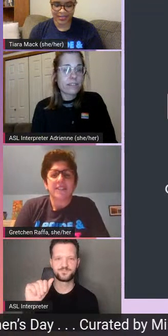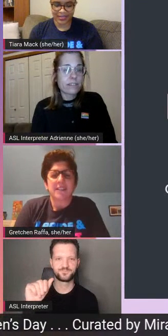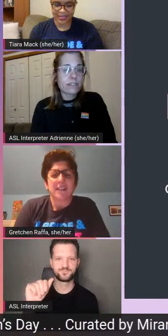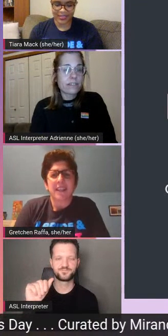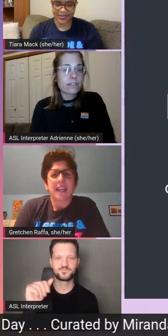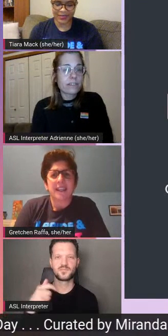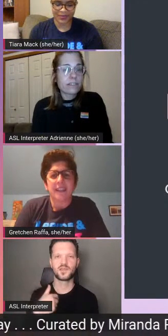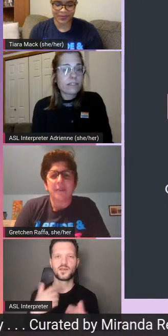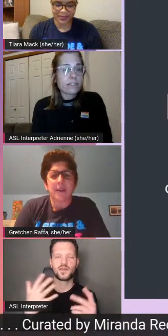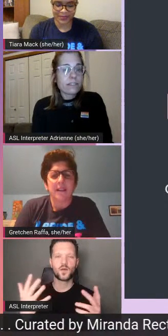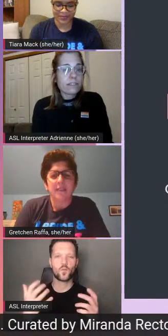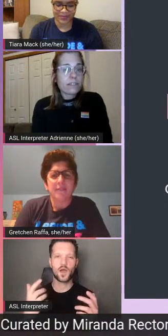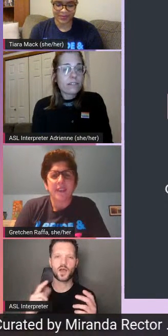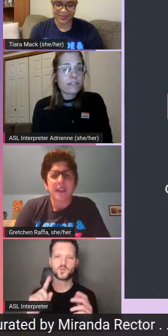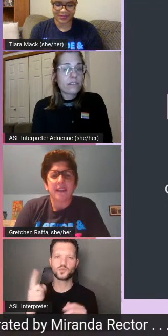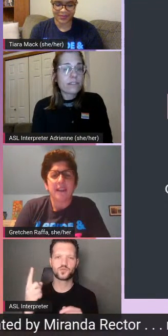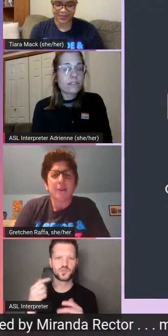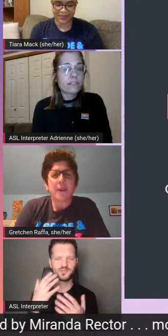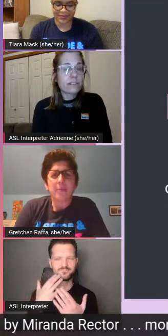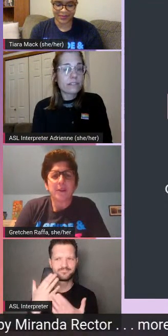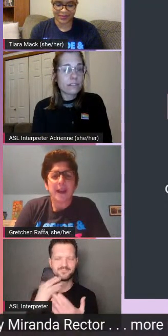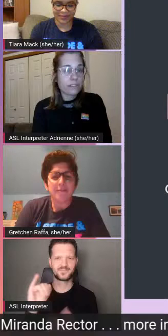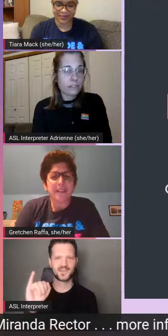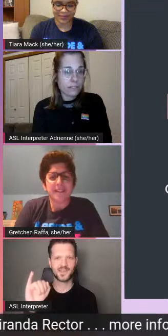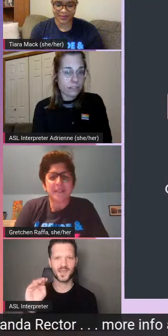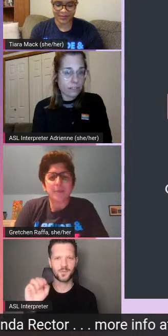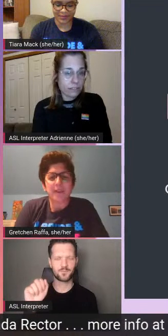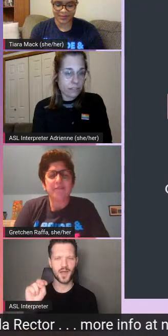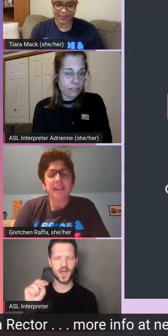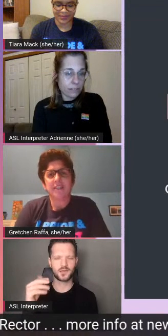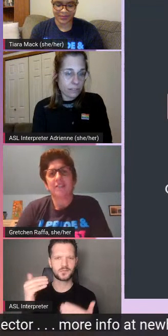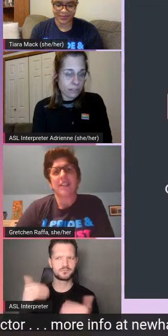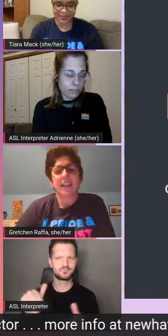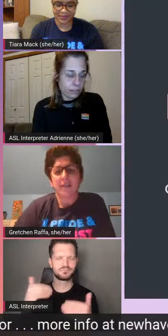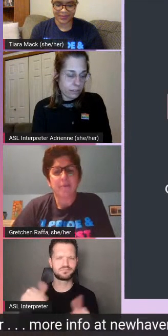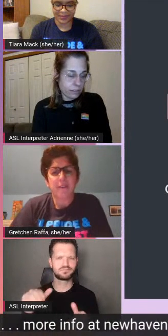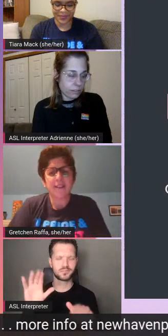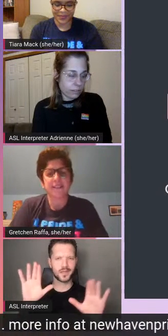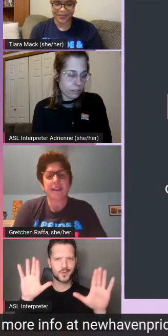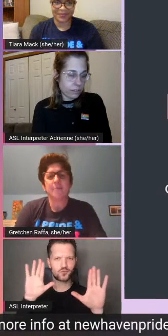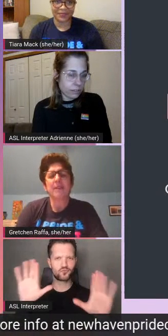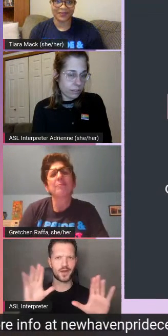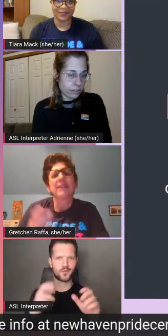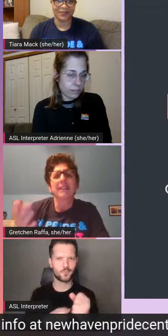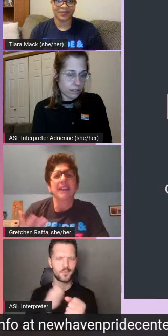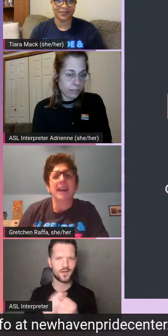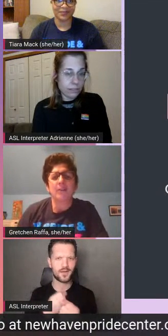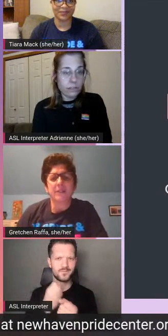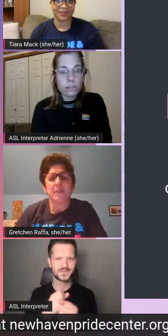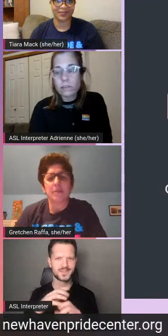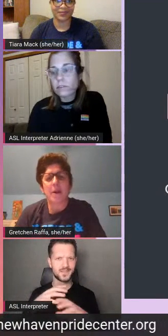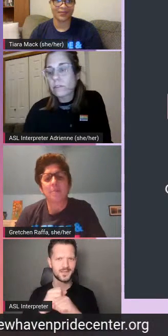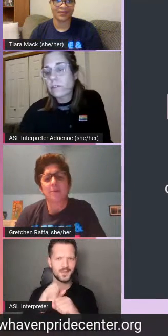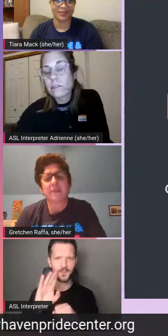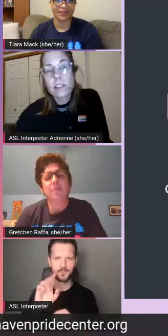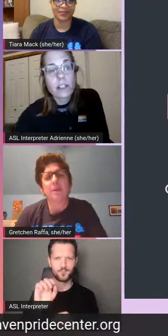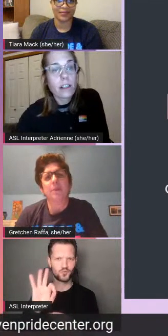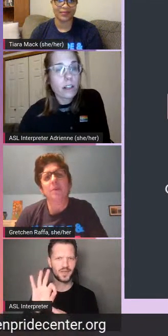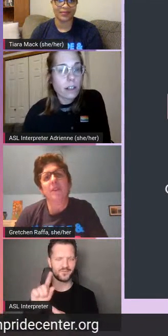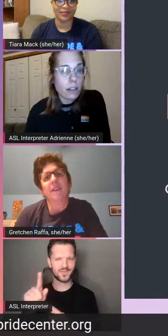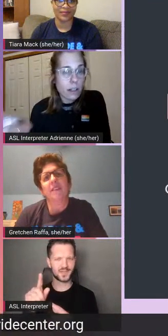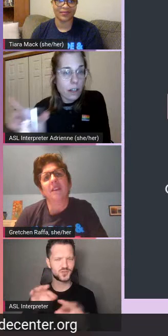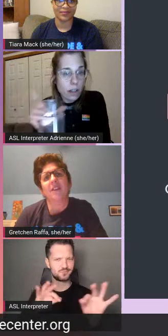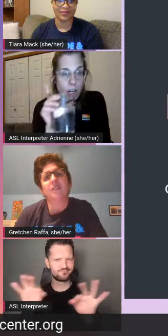And I want to just thank Iman for that incredible advocacy brief that she gave up front that really laid out some of the problems